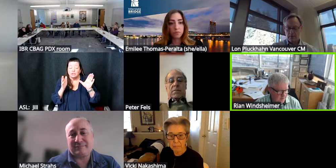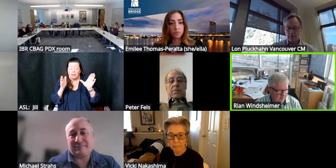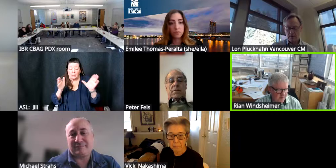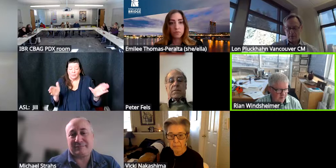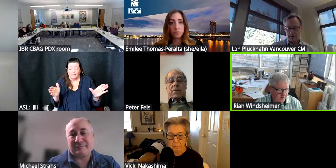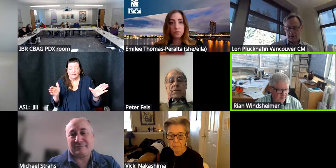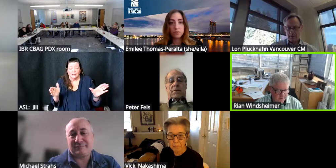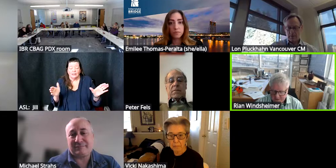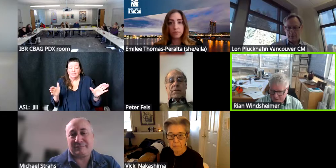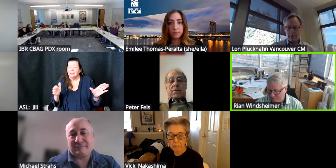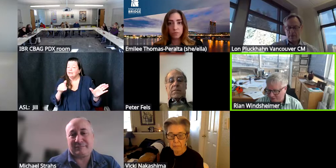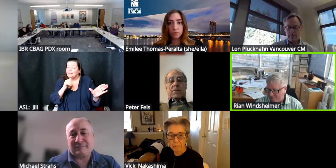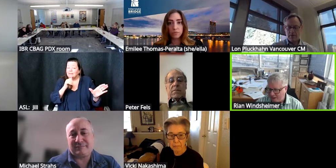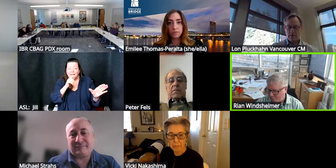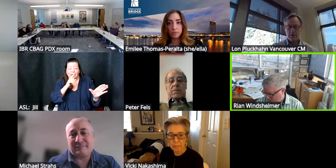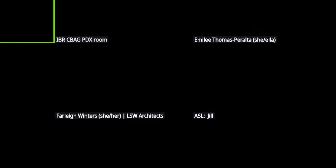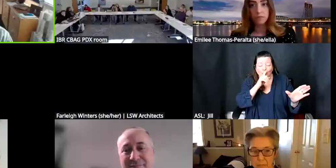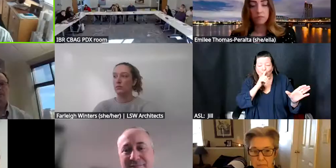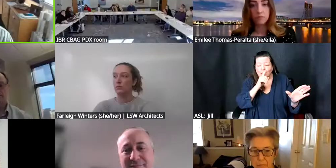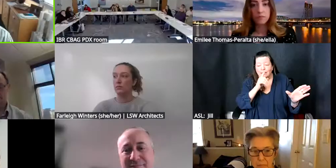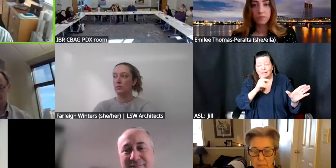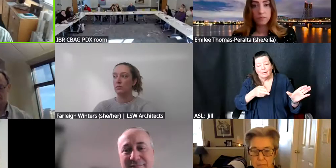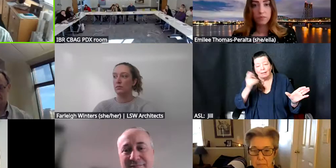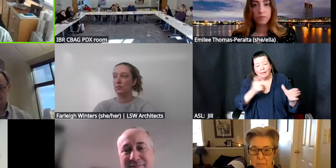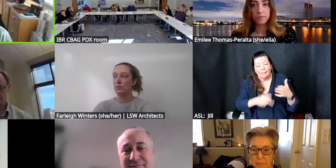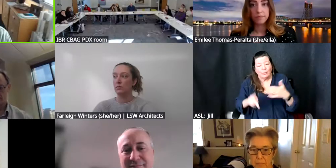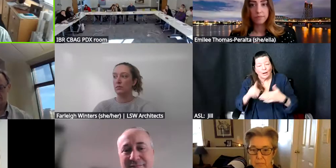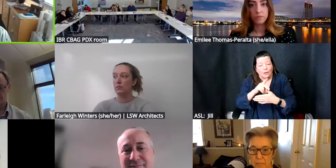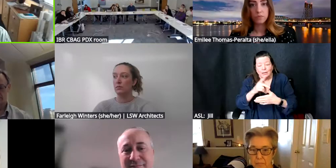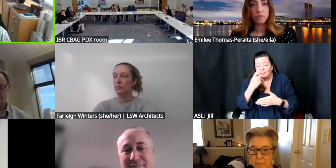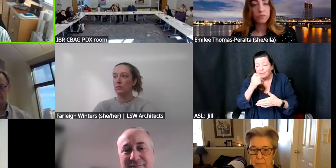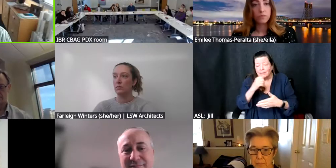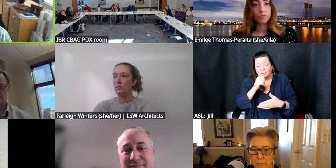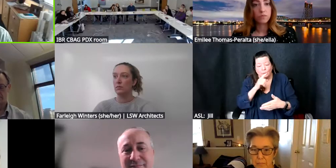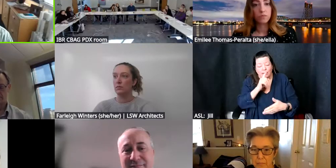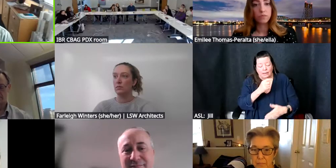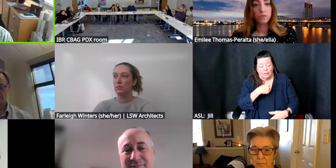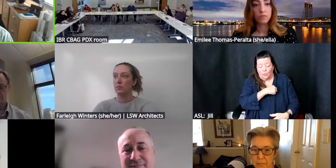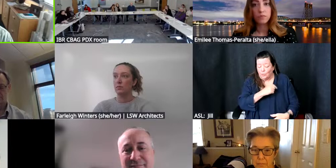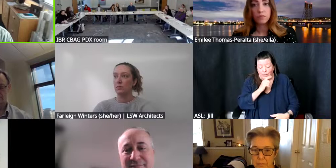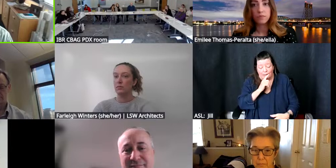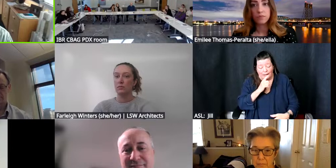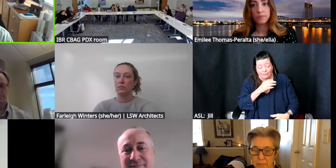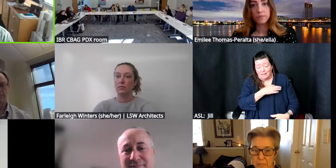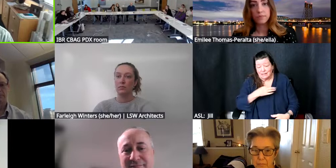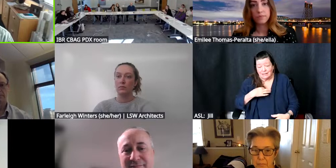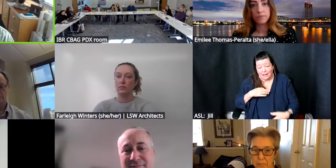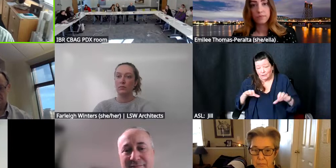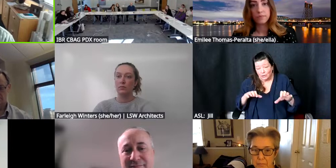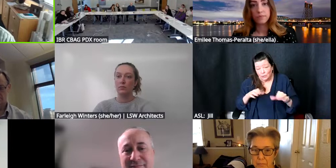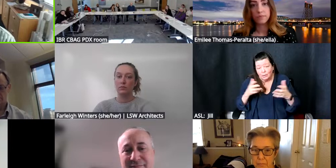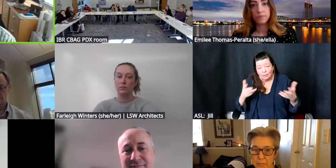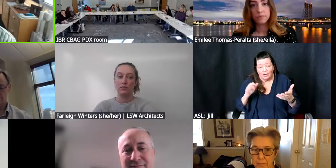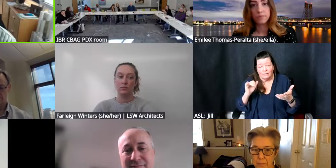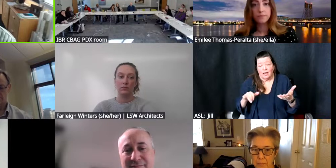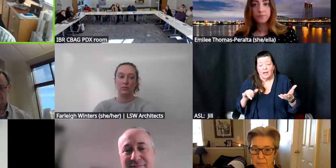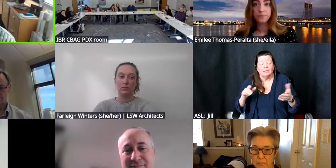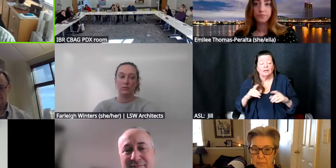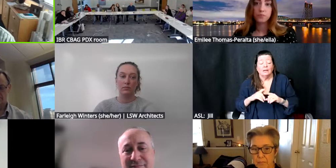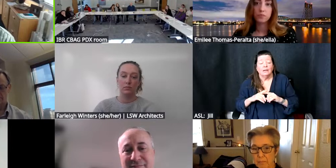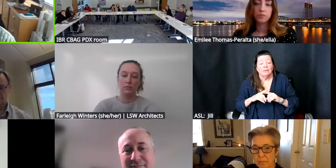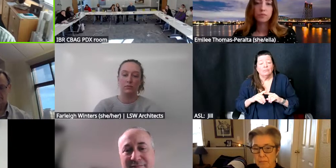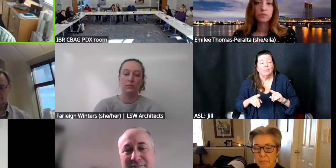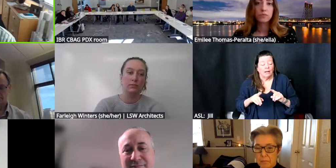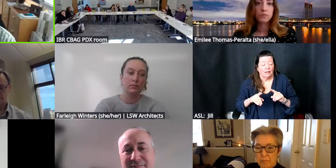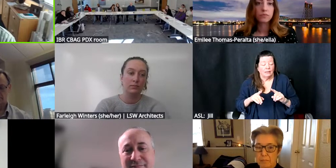it's not a very it can't be a very high priority because we don't have the staff to do a lot of those types of things. But it is,